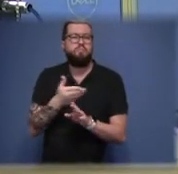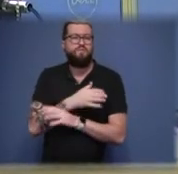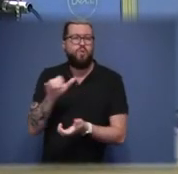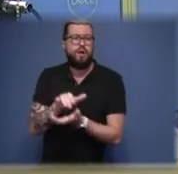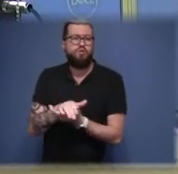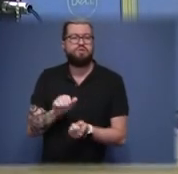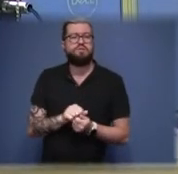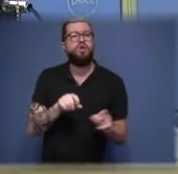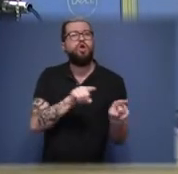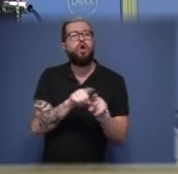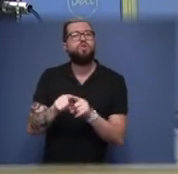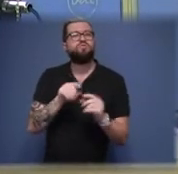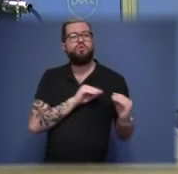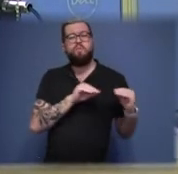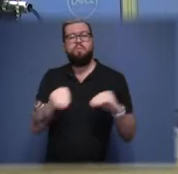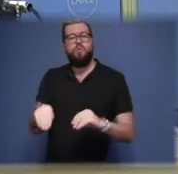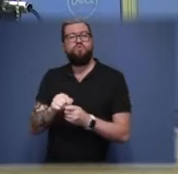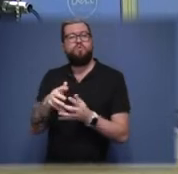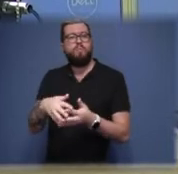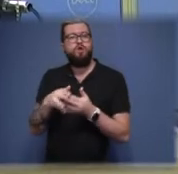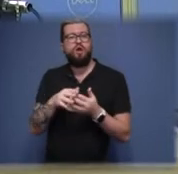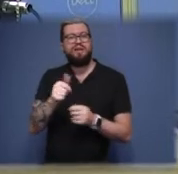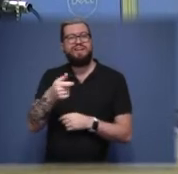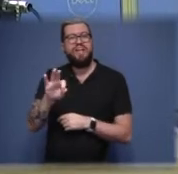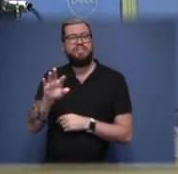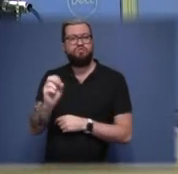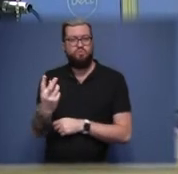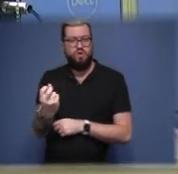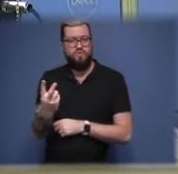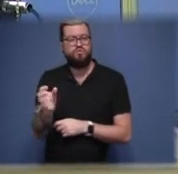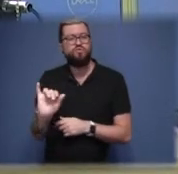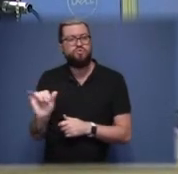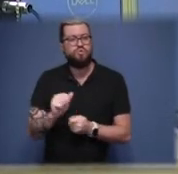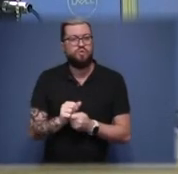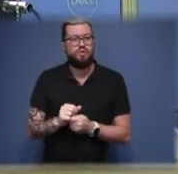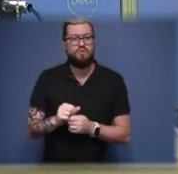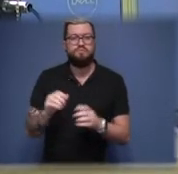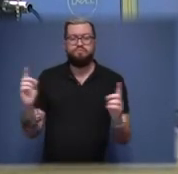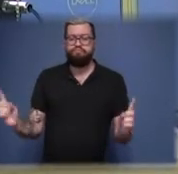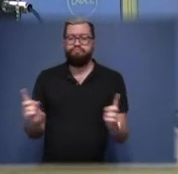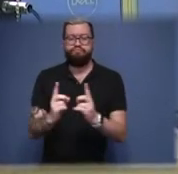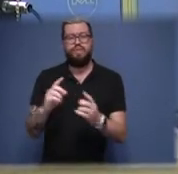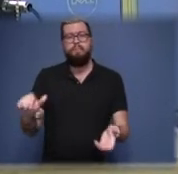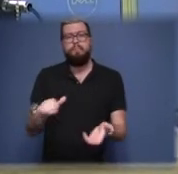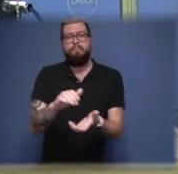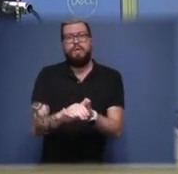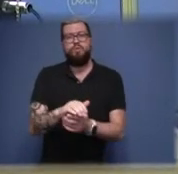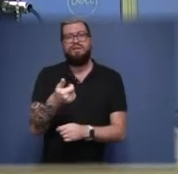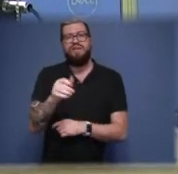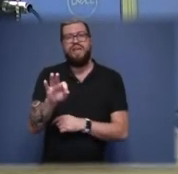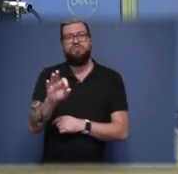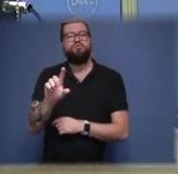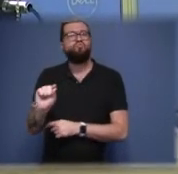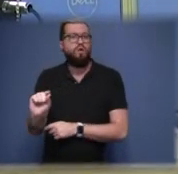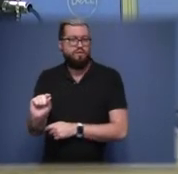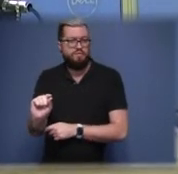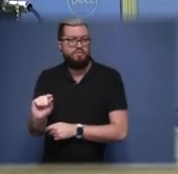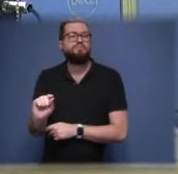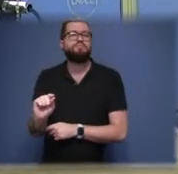also came over the same year. And they ended up getting married in 1920.